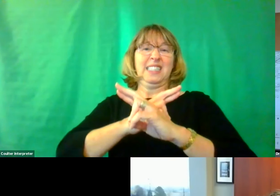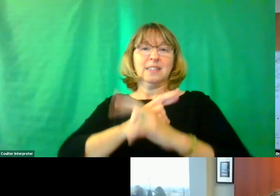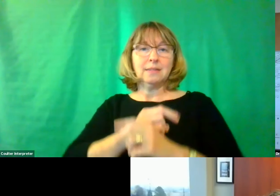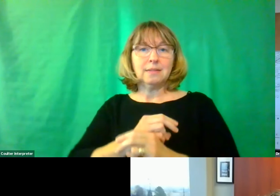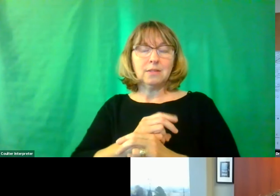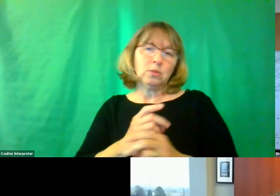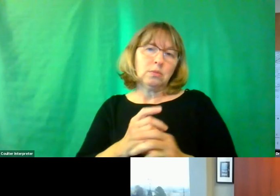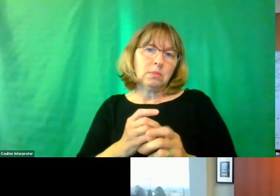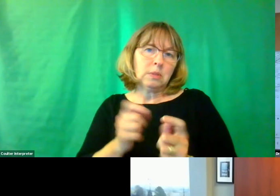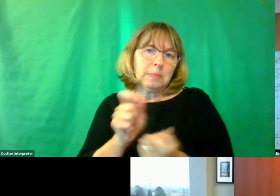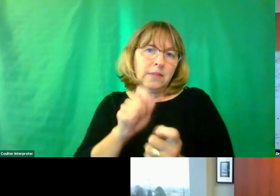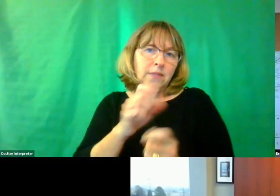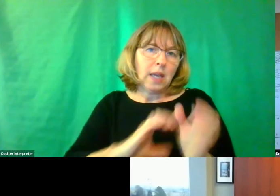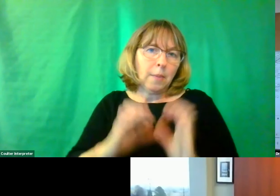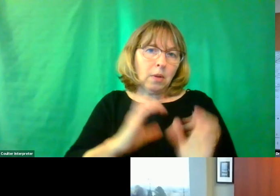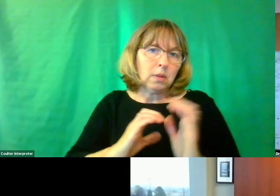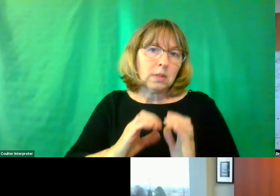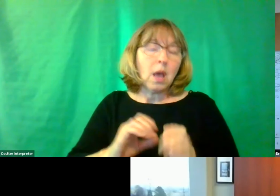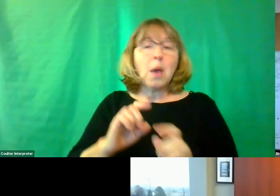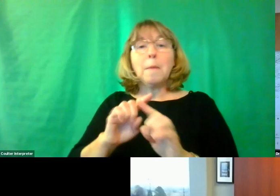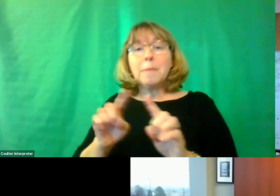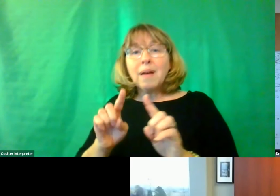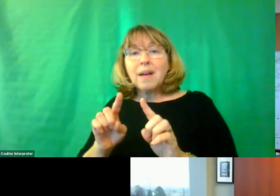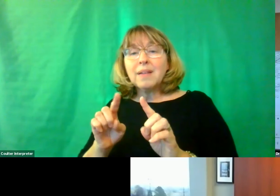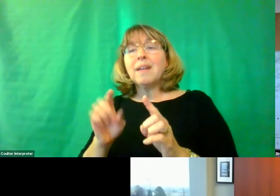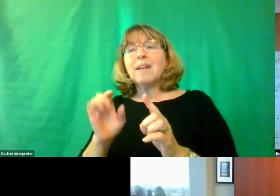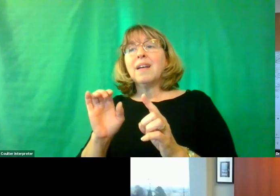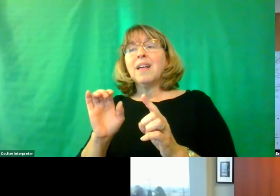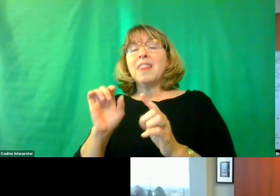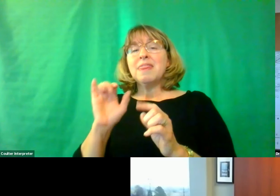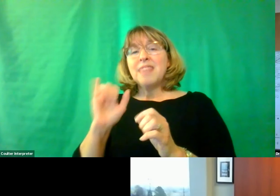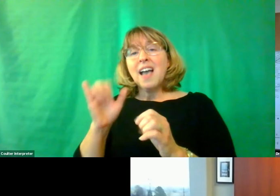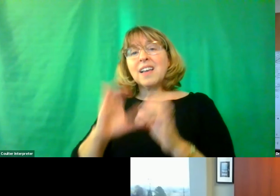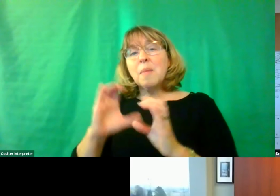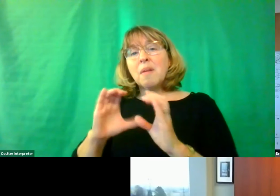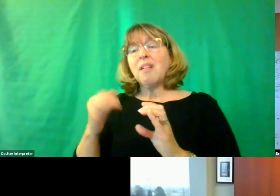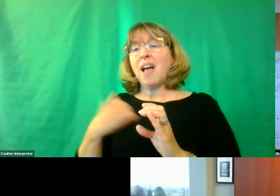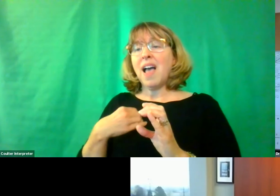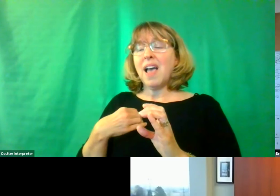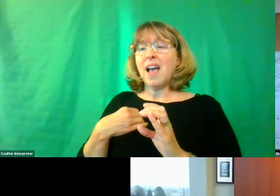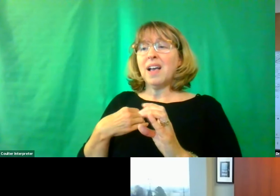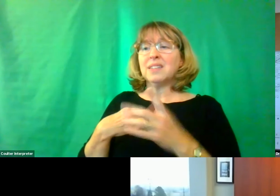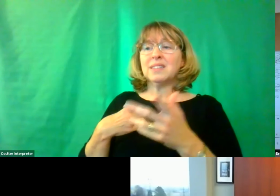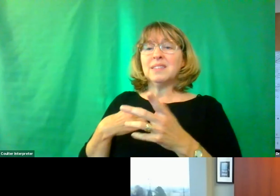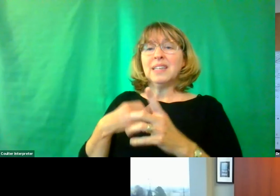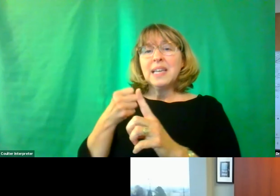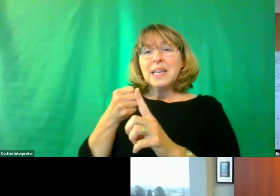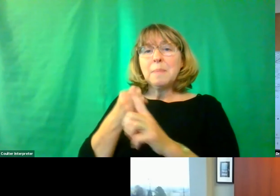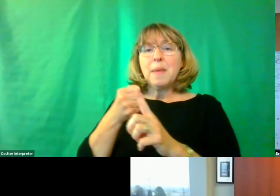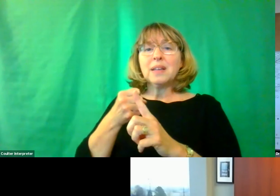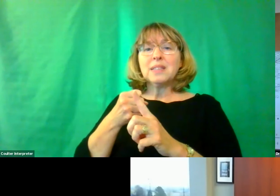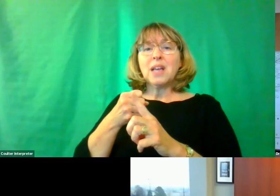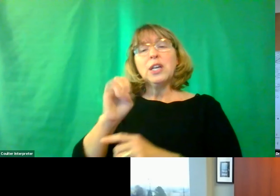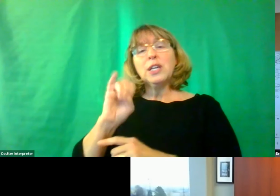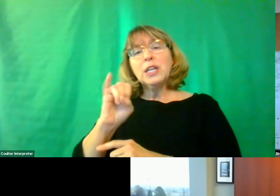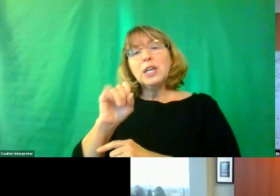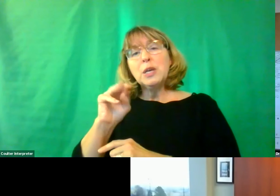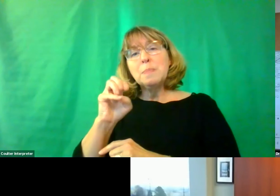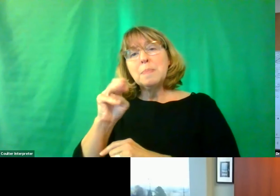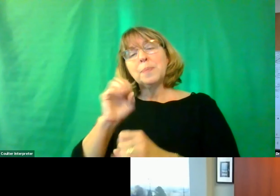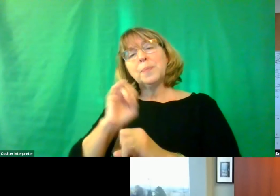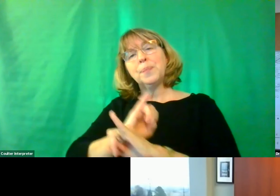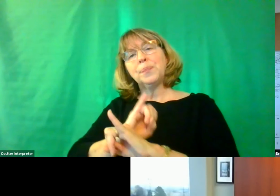on immune systems, reproductive systems that it shares with other pesticides that are also being applied, as